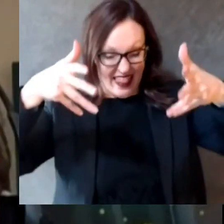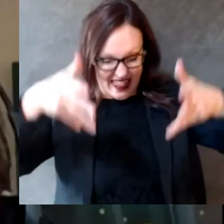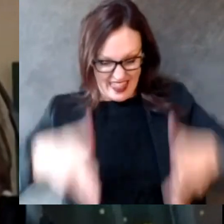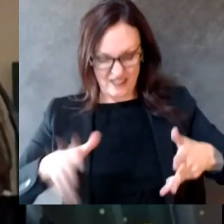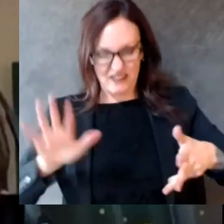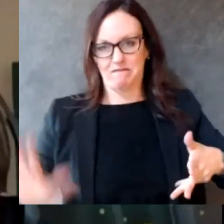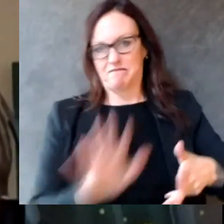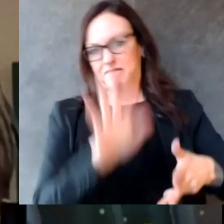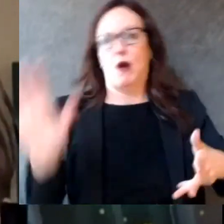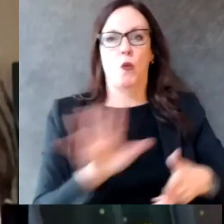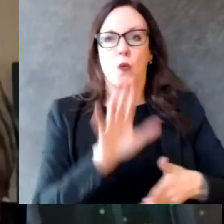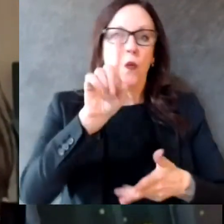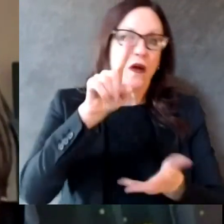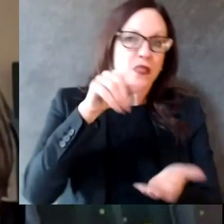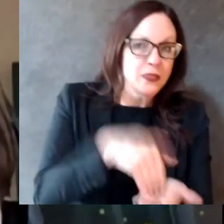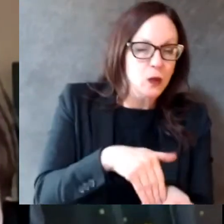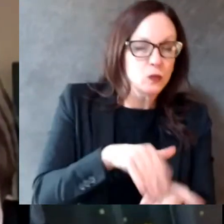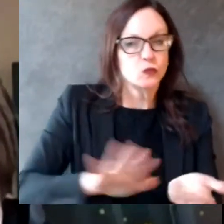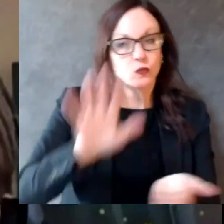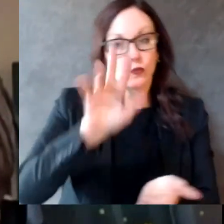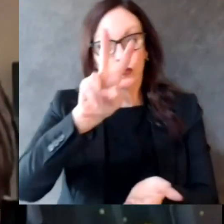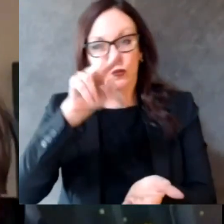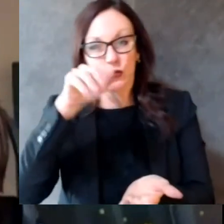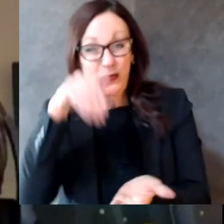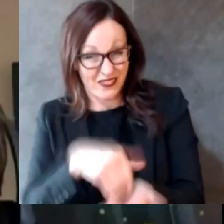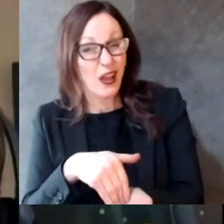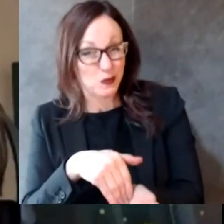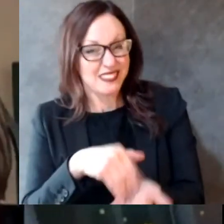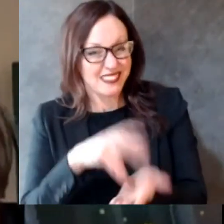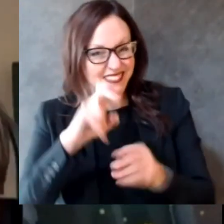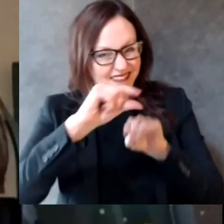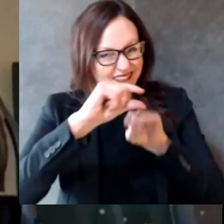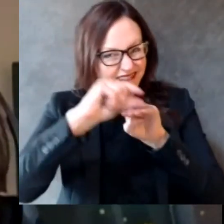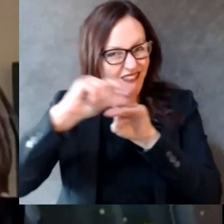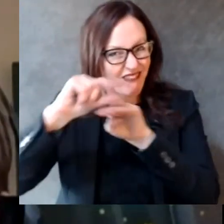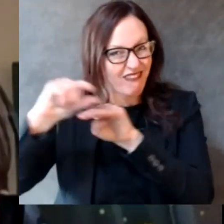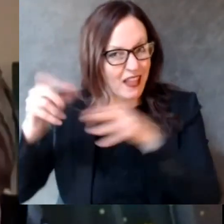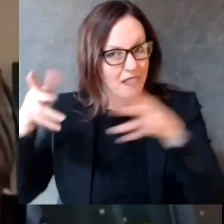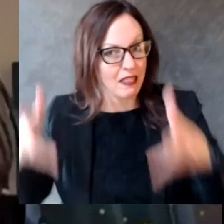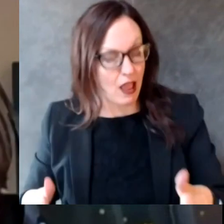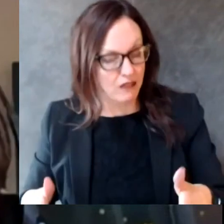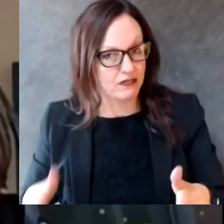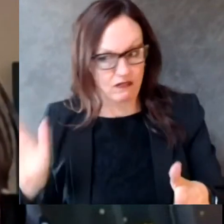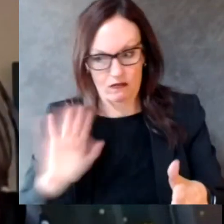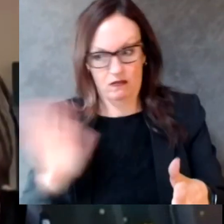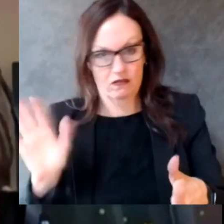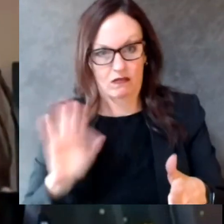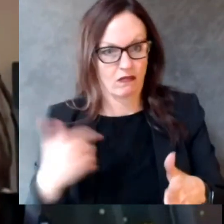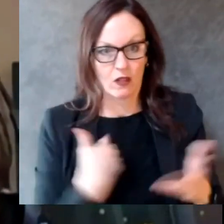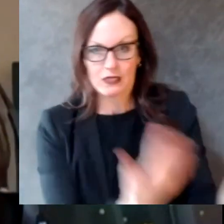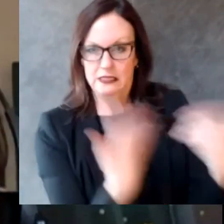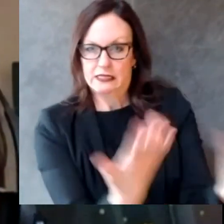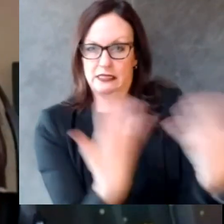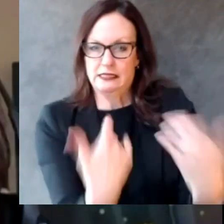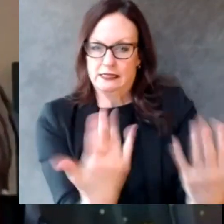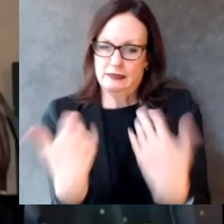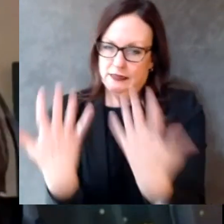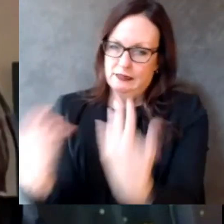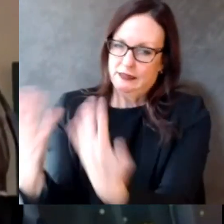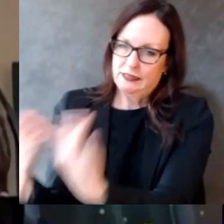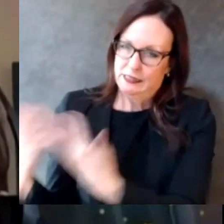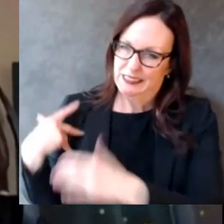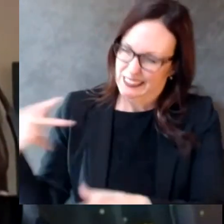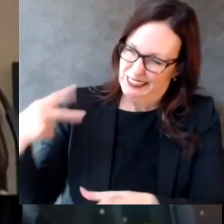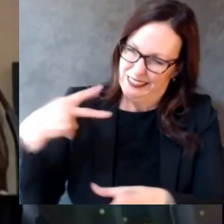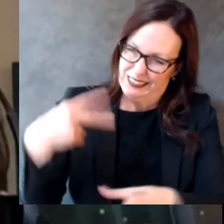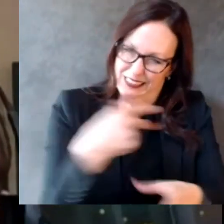as possible as they can. But also, please don't waste opportunities. If you have someone who